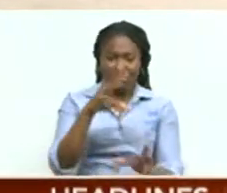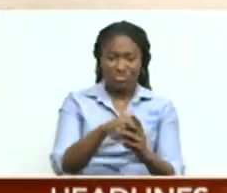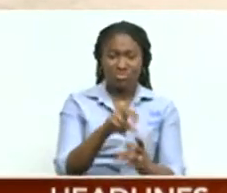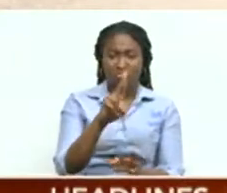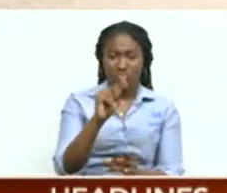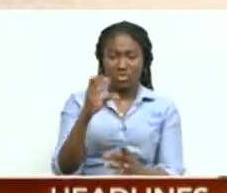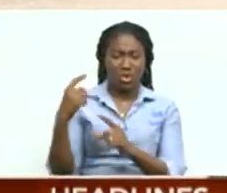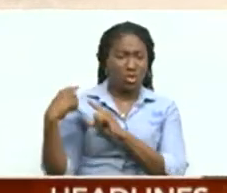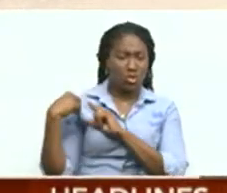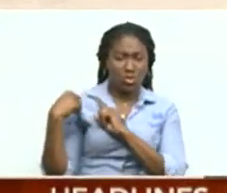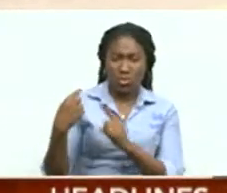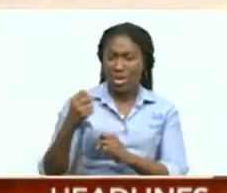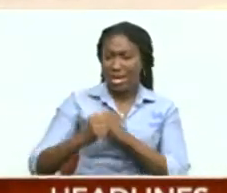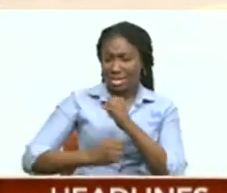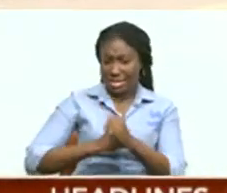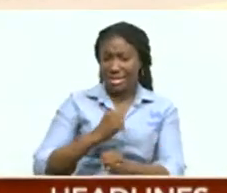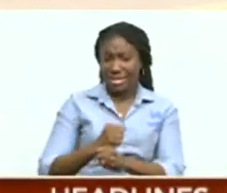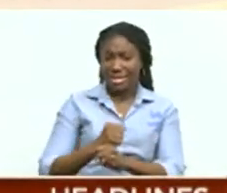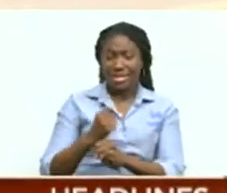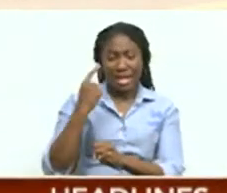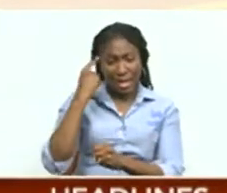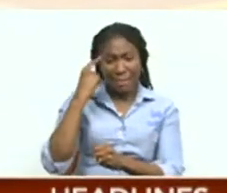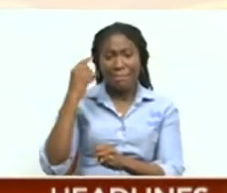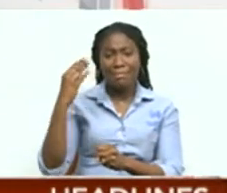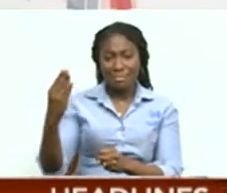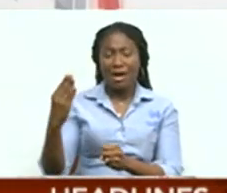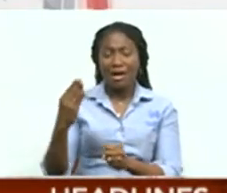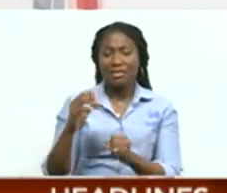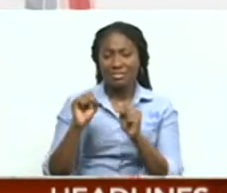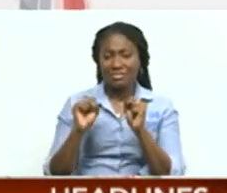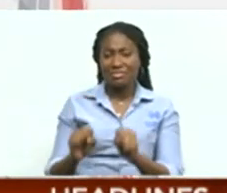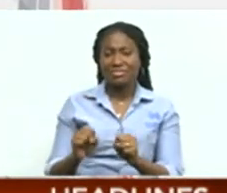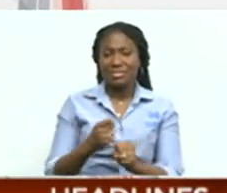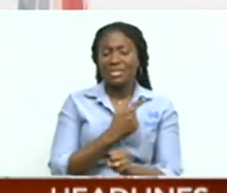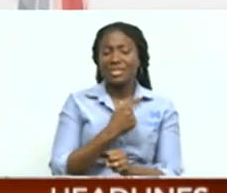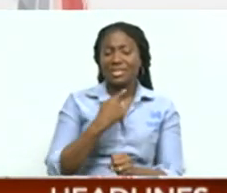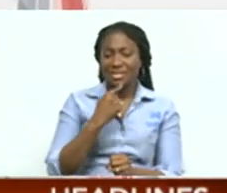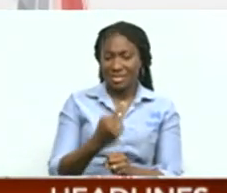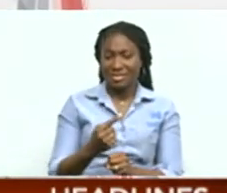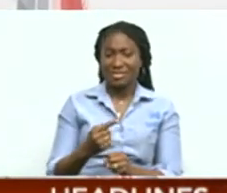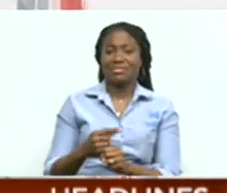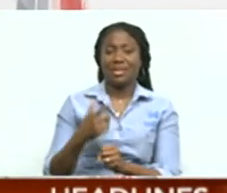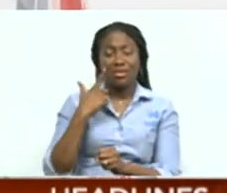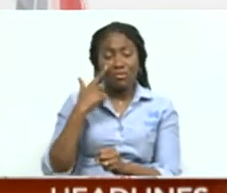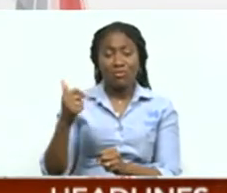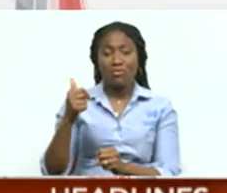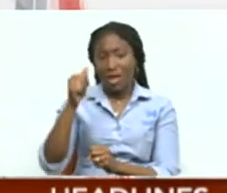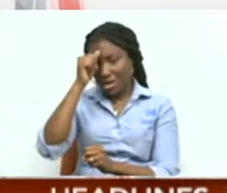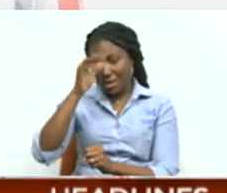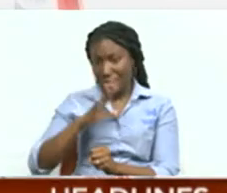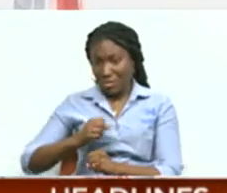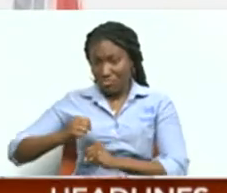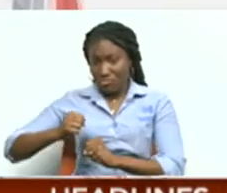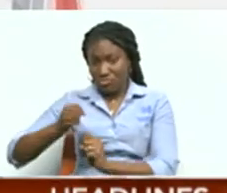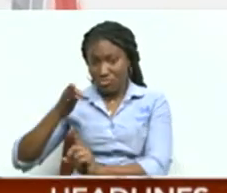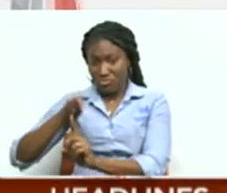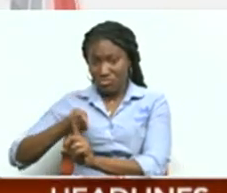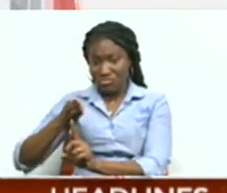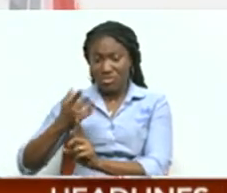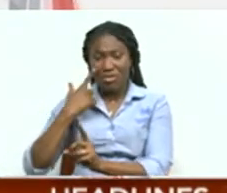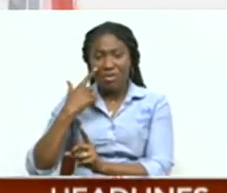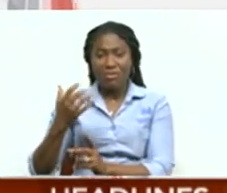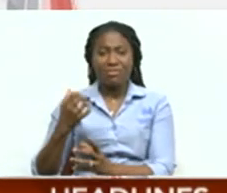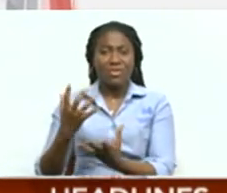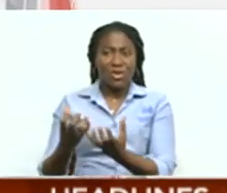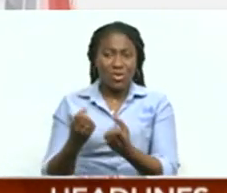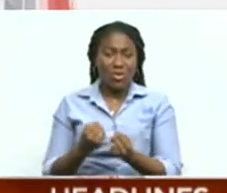years, believes that's exactly what Parry is doing. Rushton is knocking against a good door, but he's going to